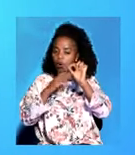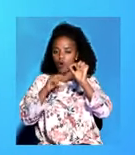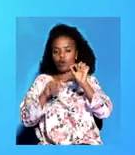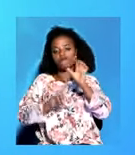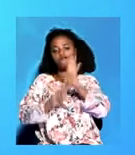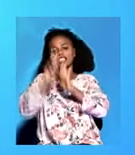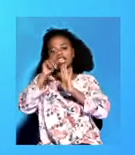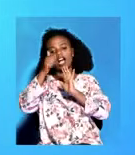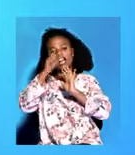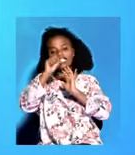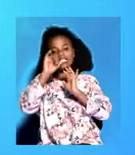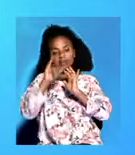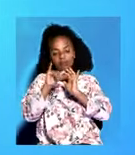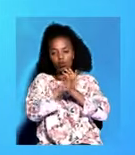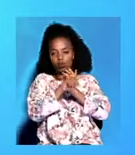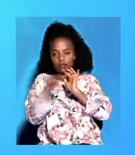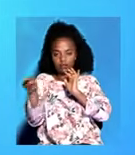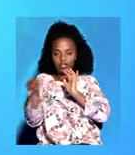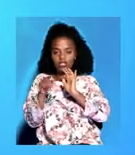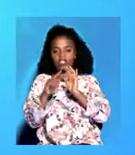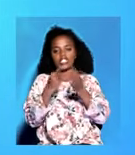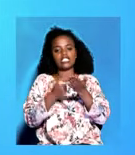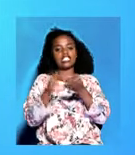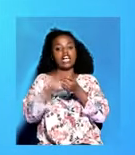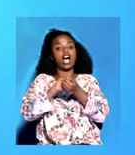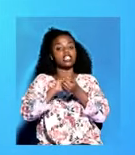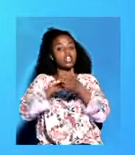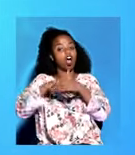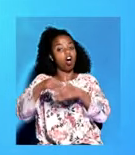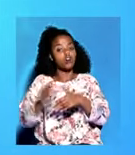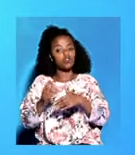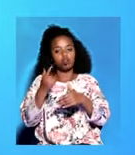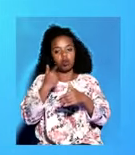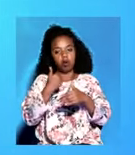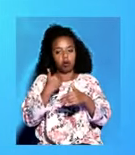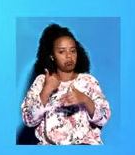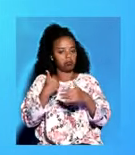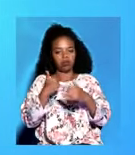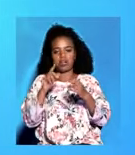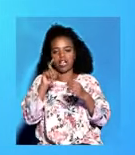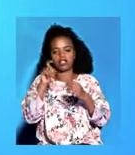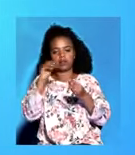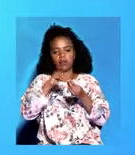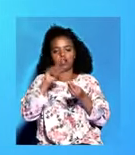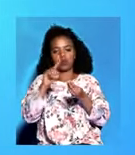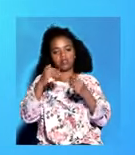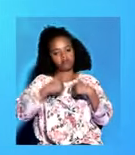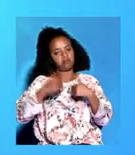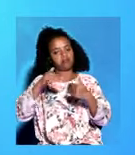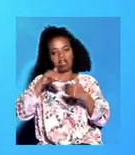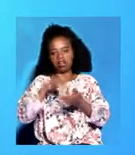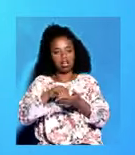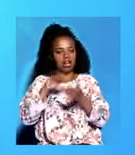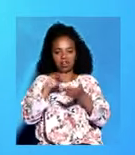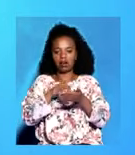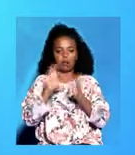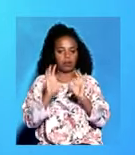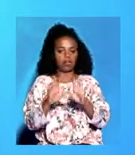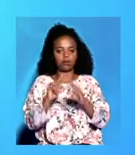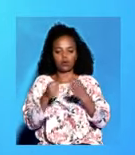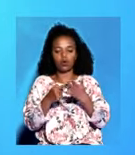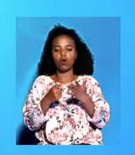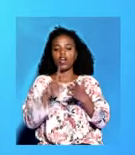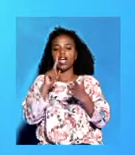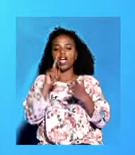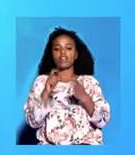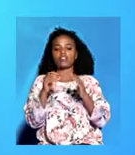asymptote at this point. Since this cancels out x plus 1, we don't have again x plus 1, so at x is equal to negative